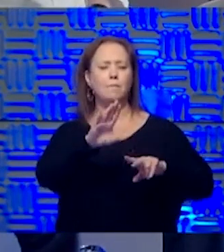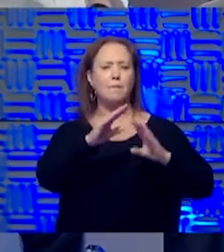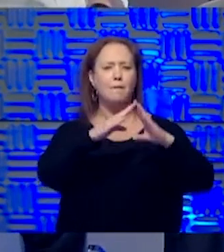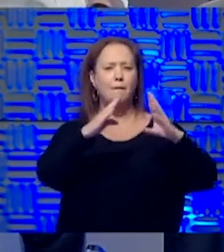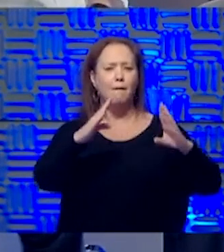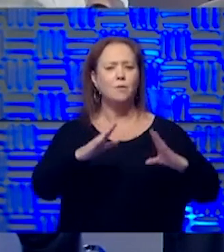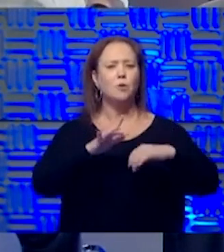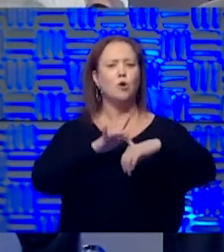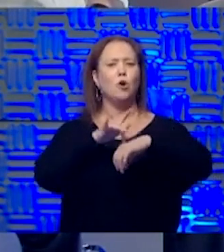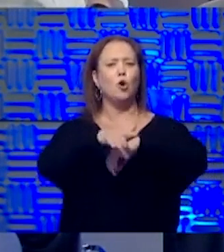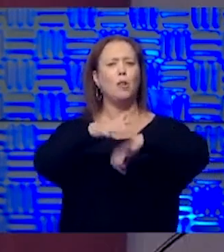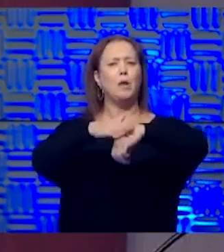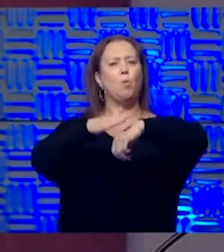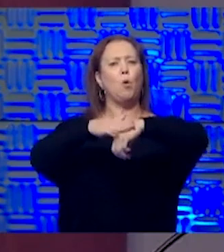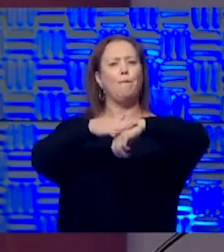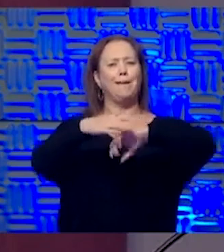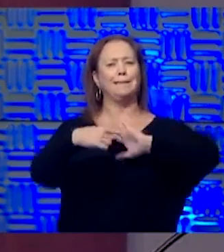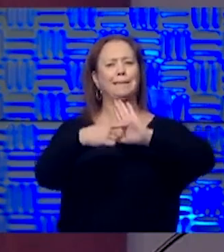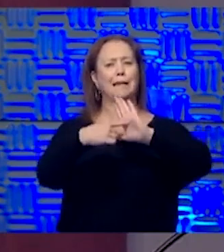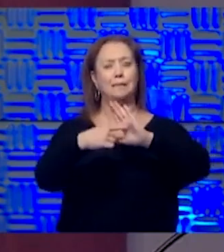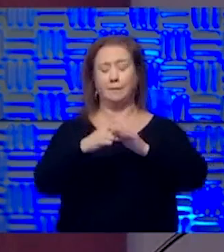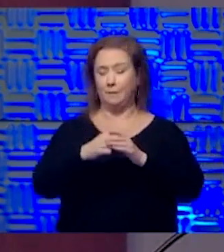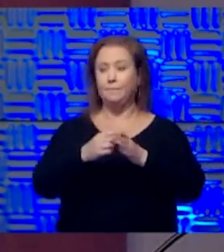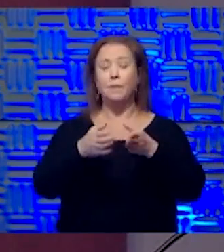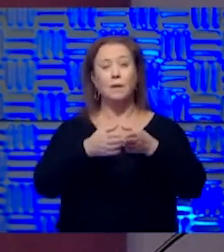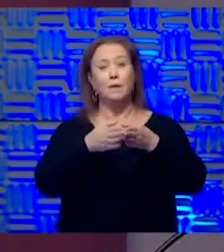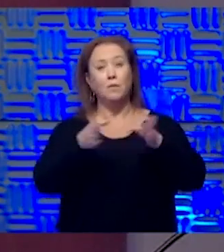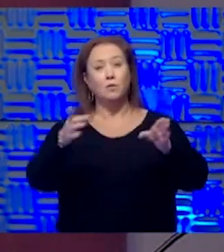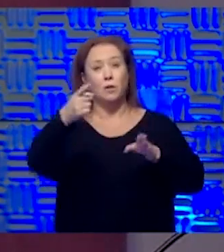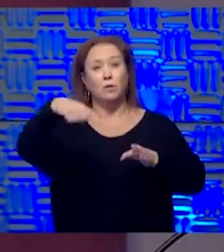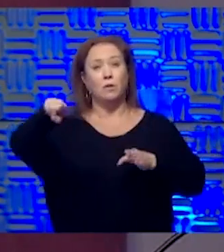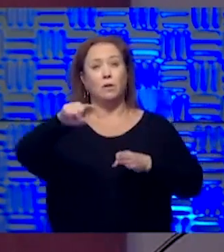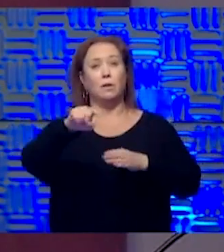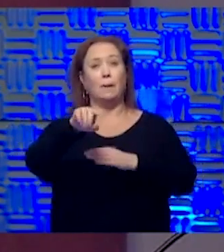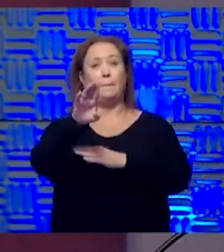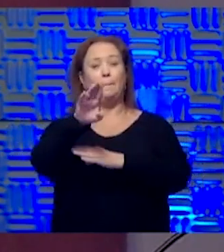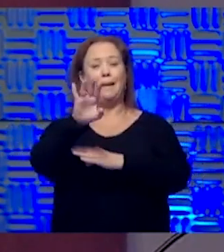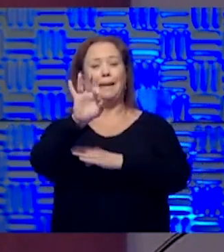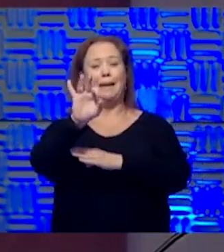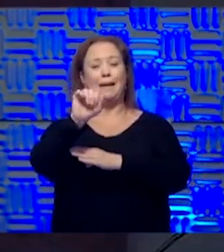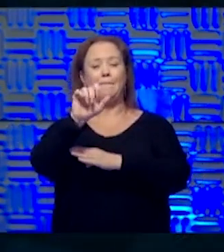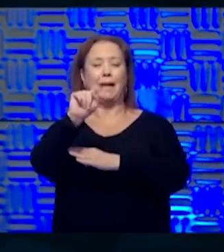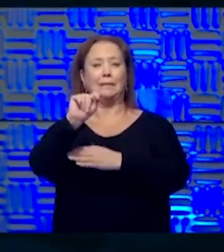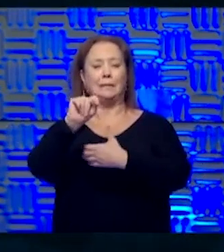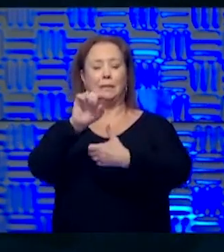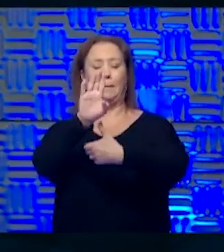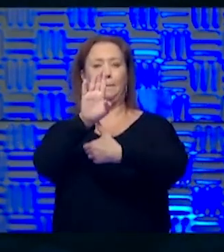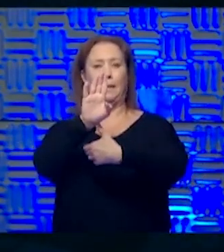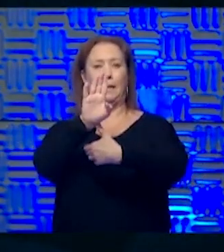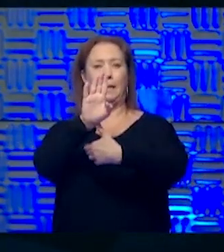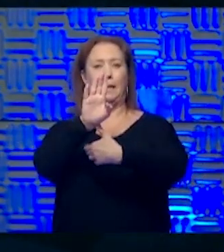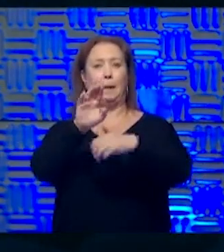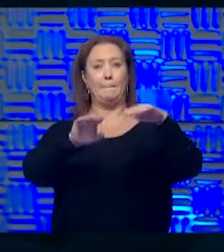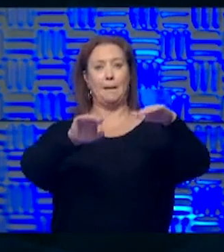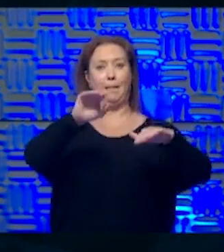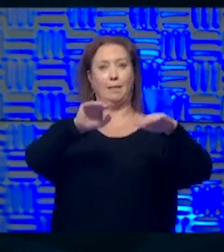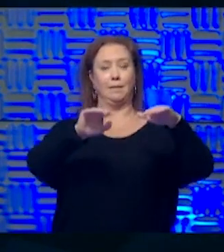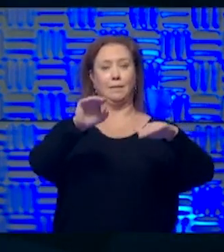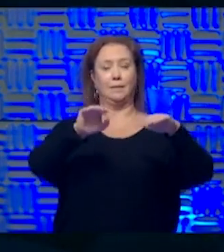an early warning sign? Well, for the general public, we're using the BFAST acronym. B is for